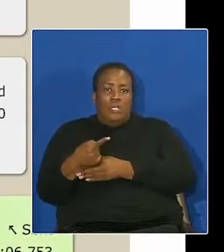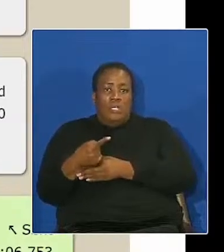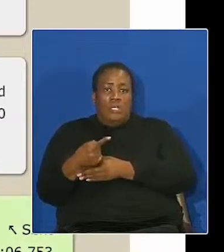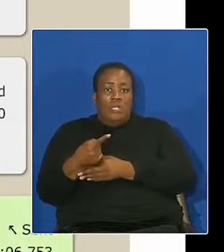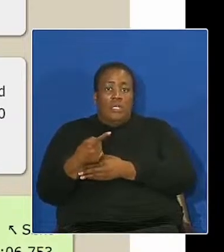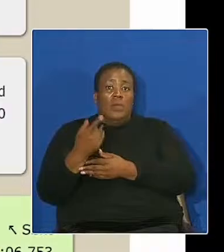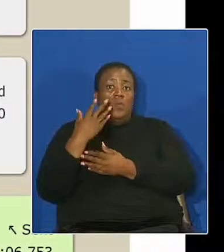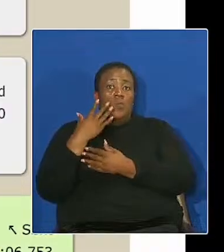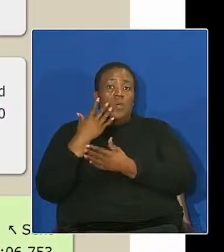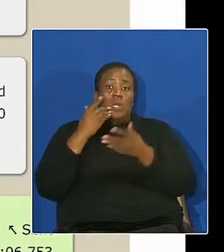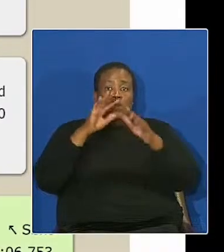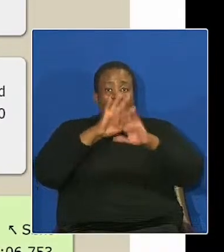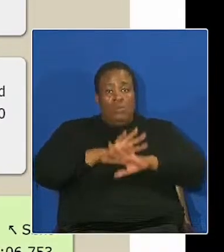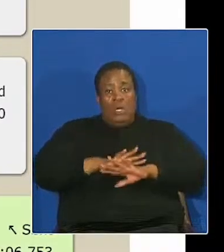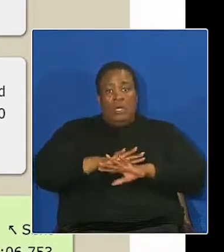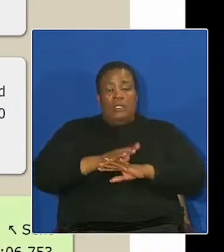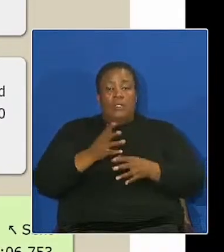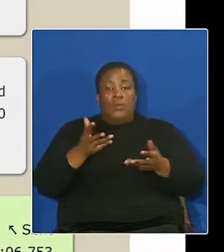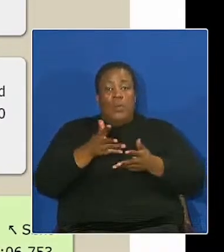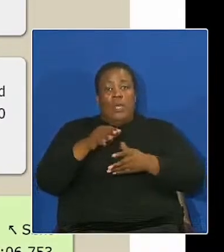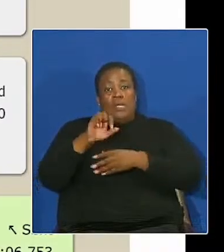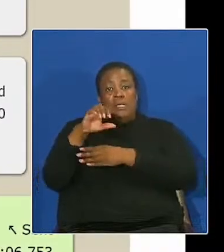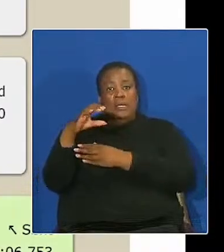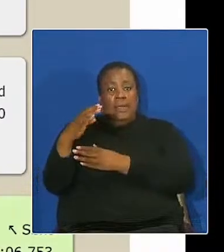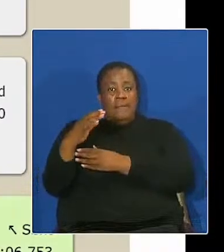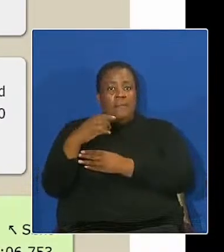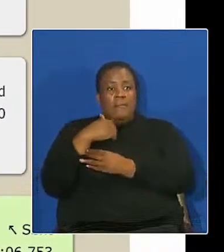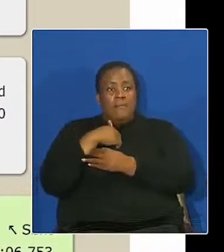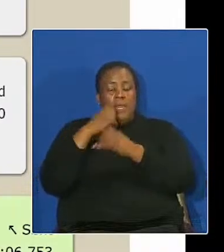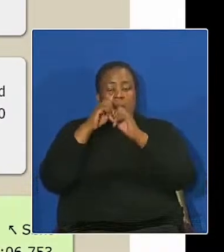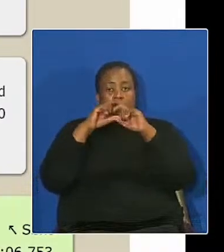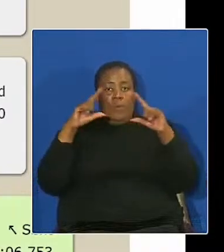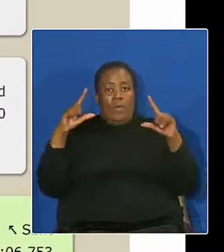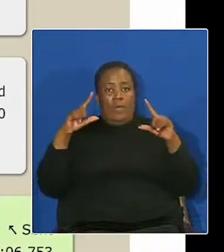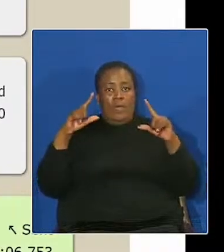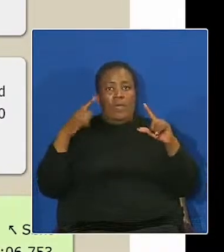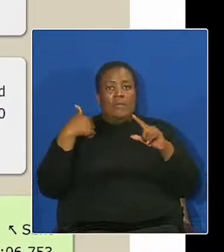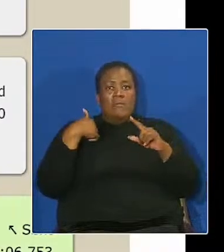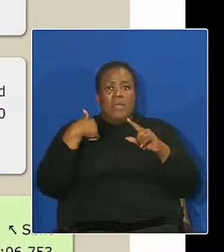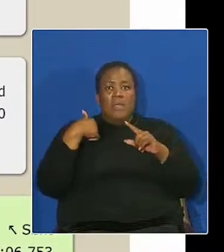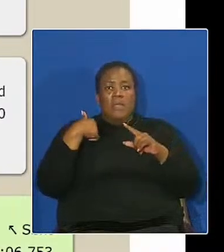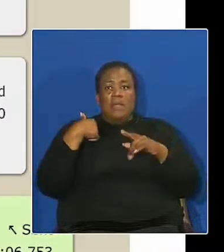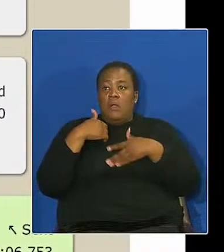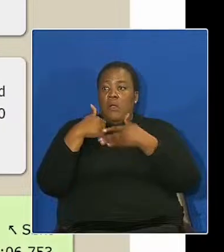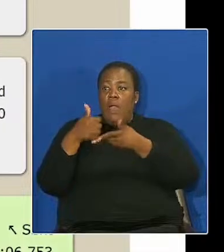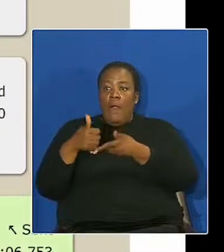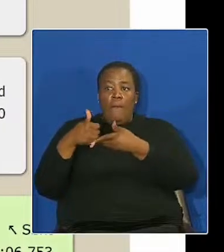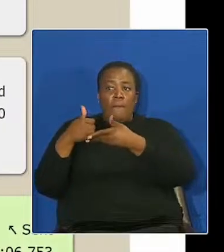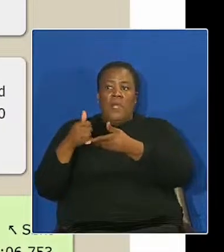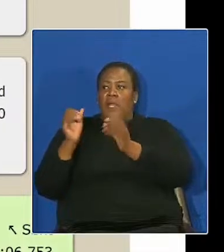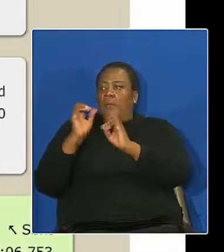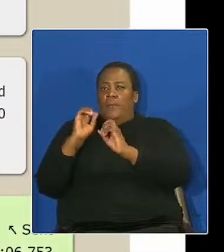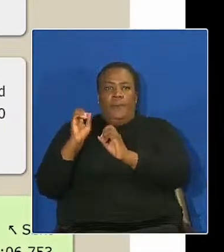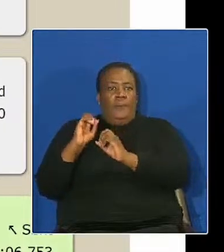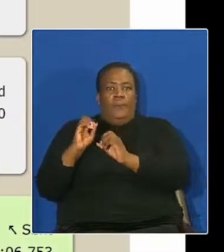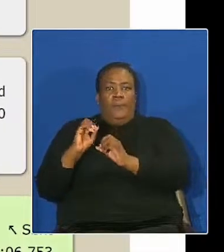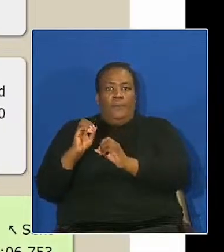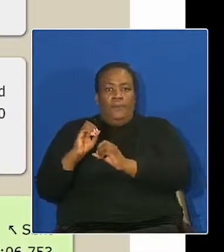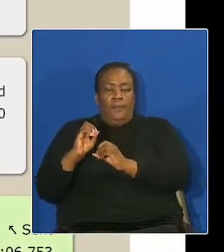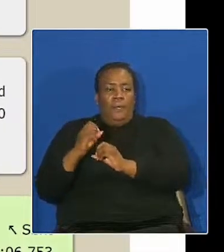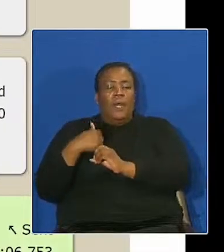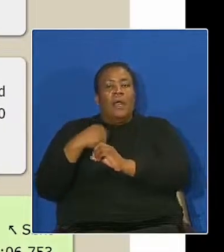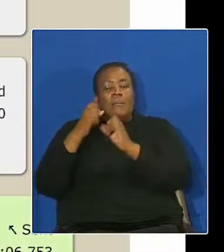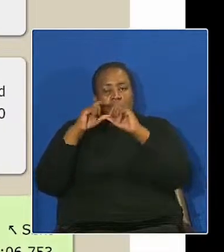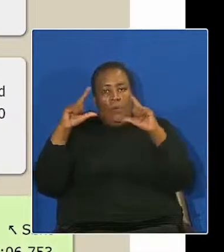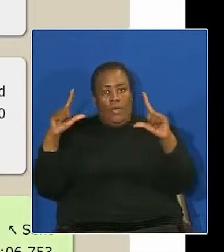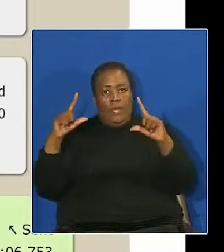Eastern Cape. And I'm aware that I have not been instrumental so far. I'm